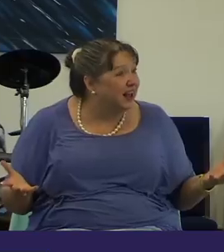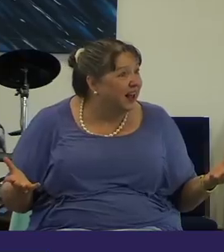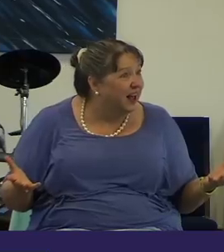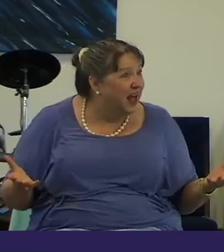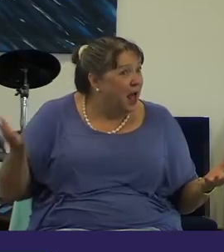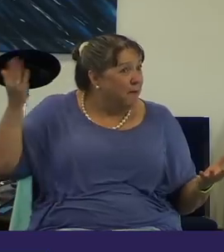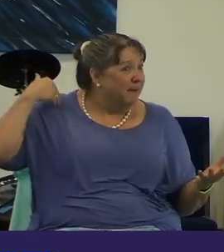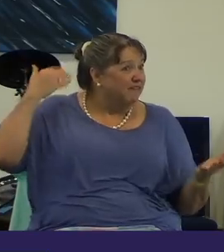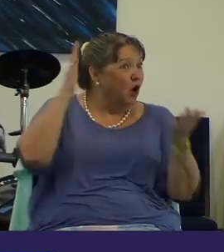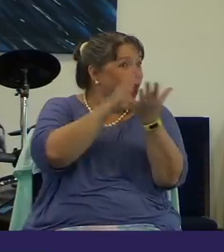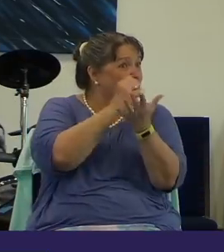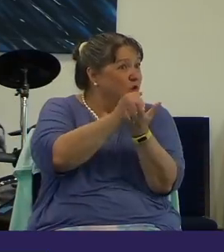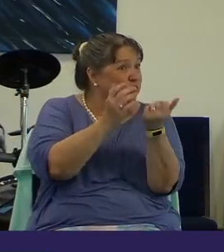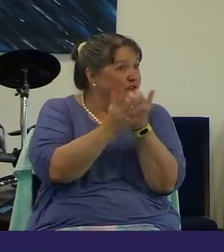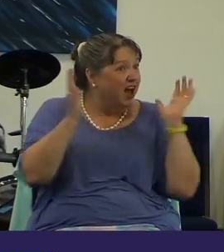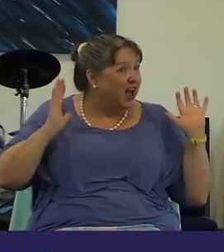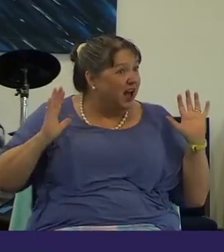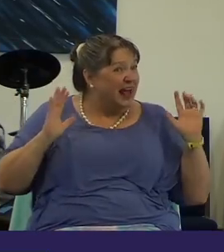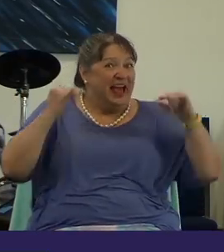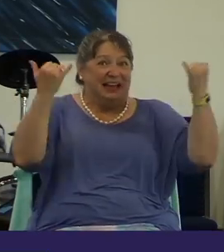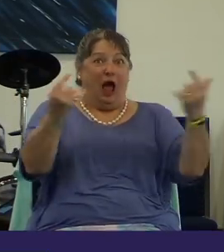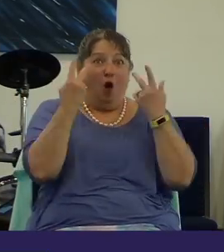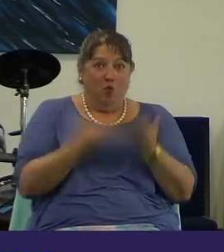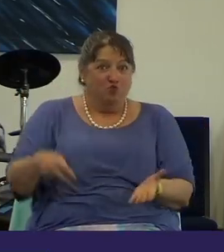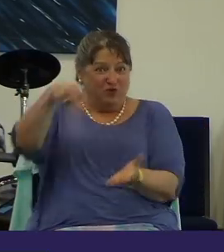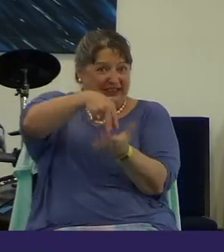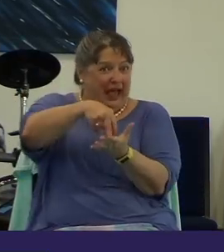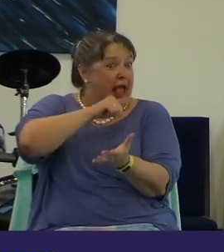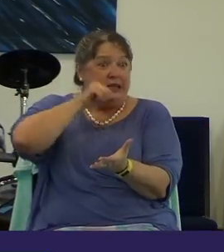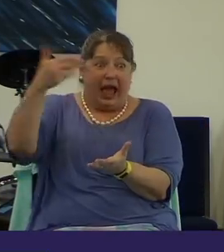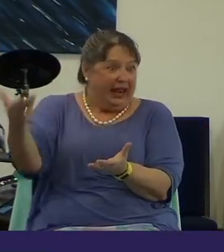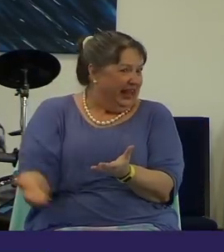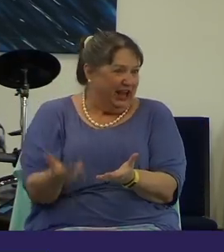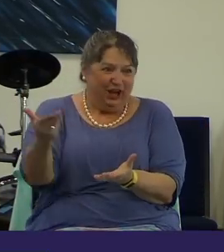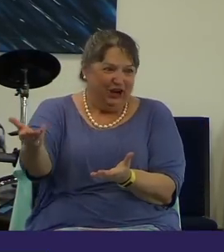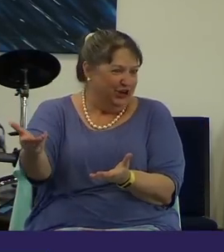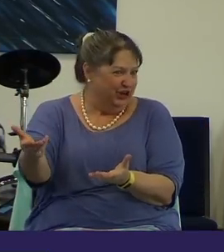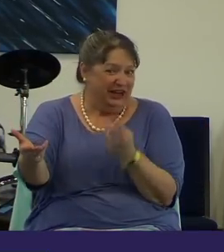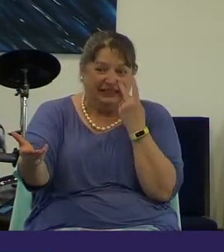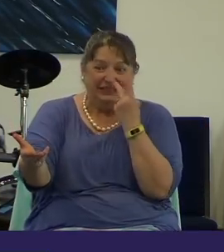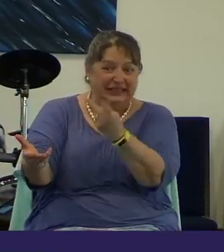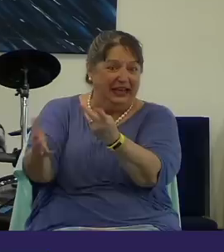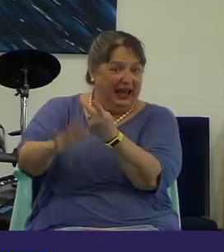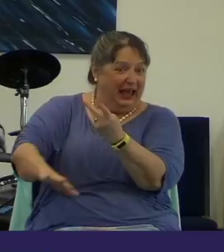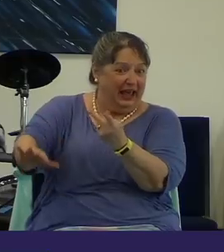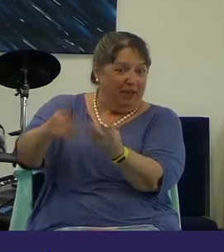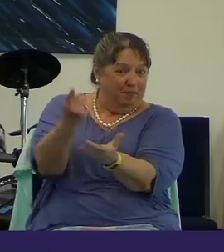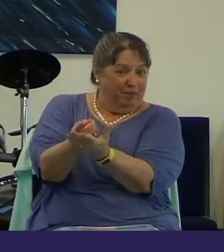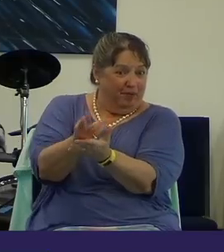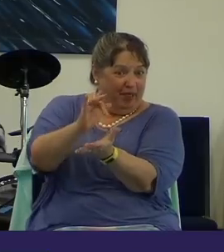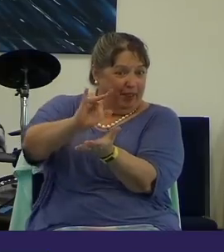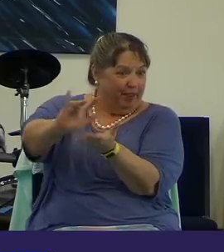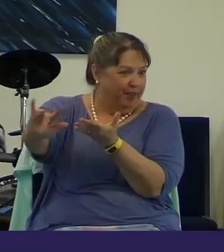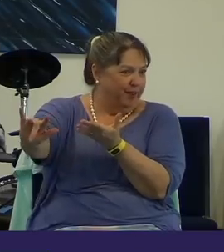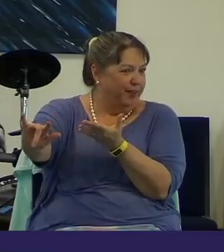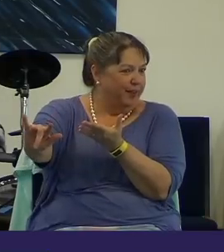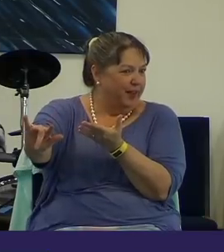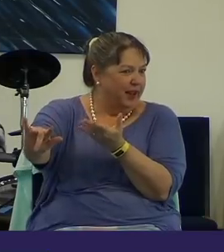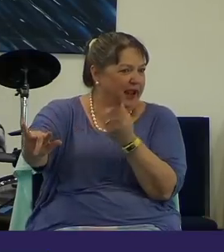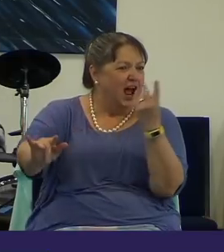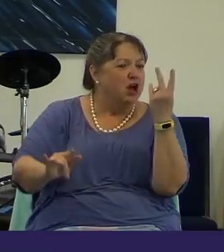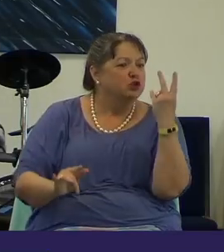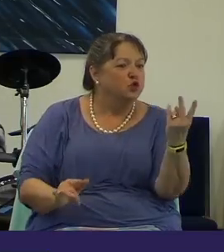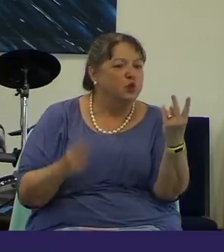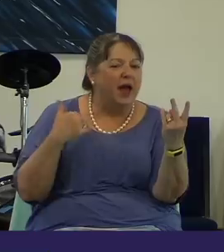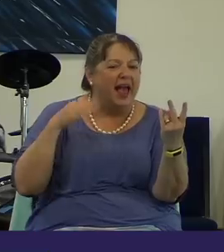He was crucified. He is risen. He is not here. See the place where they lay him. Two angels